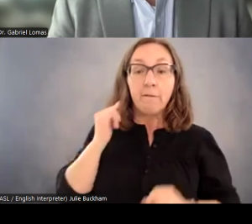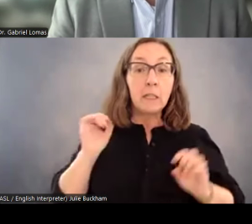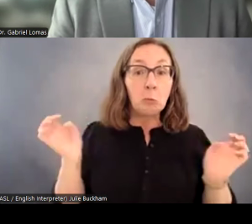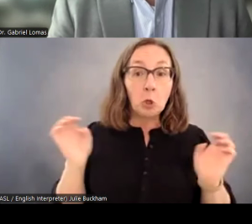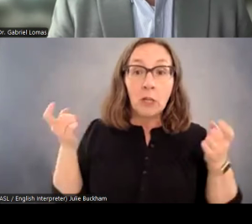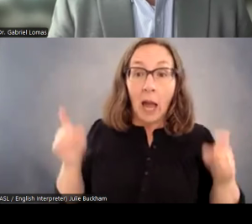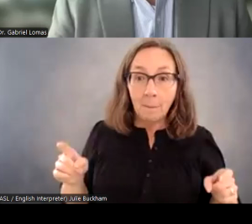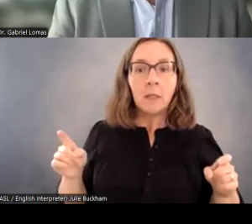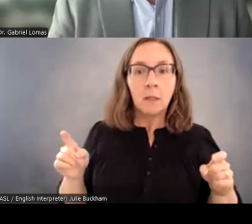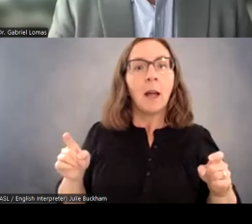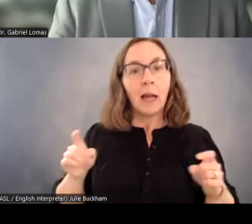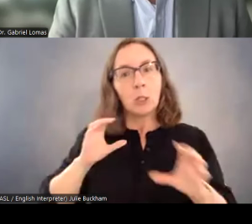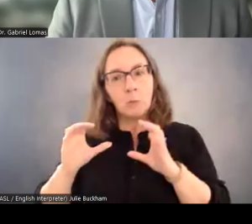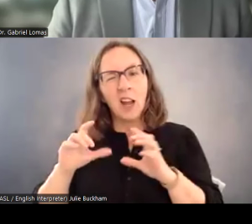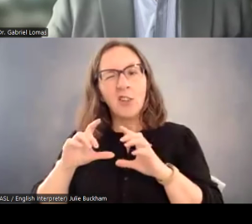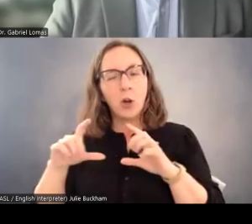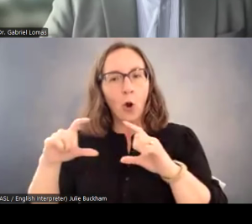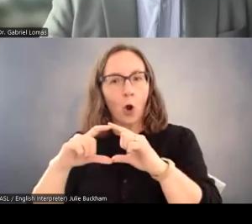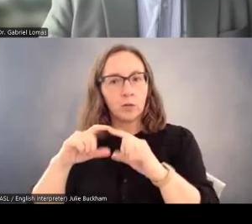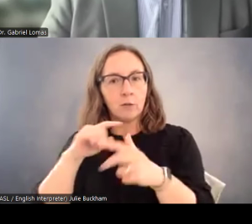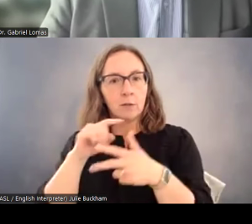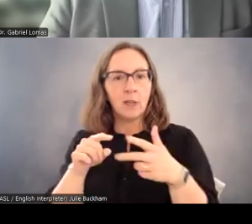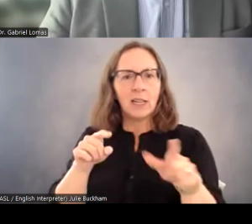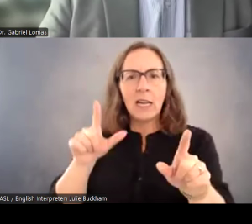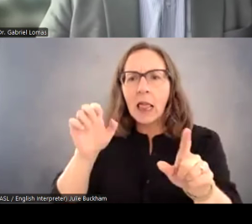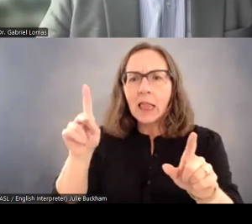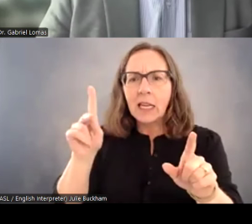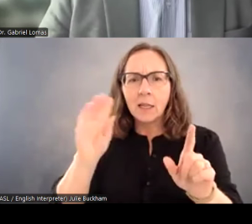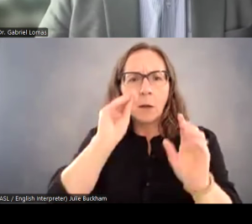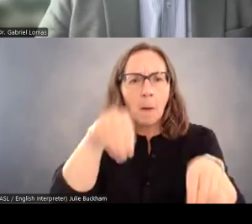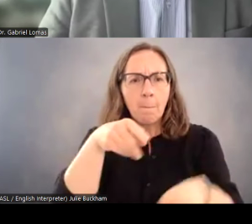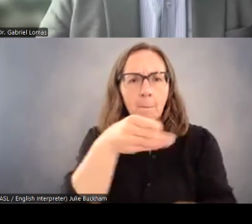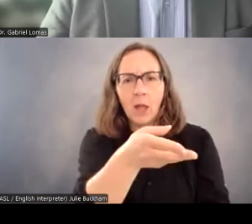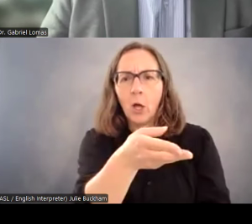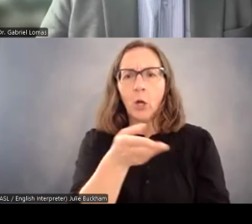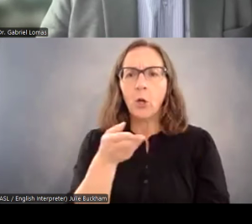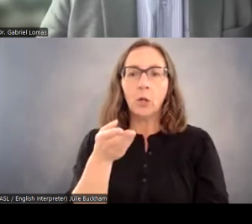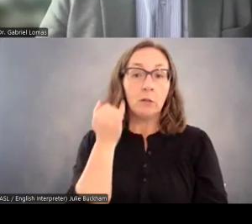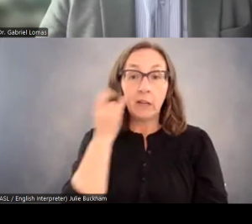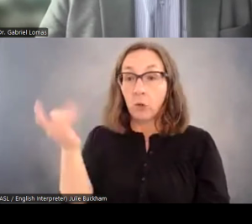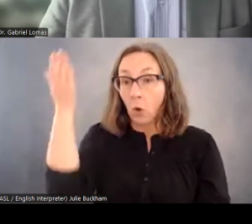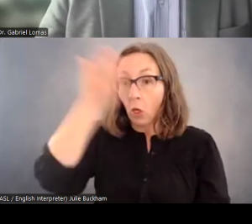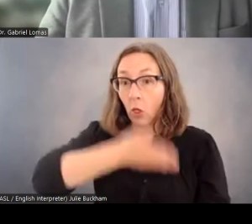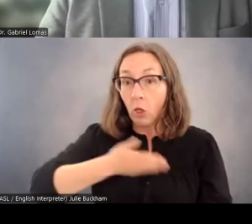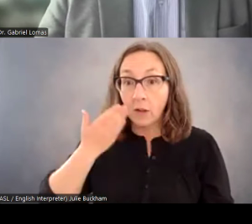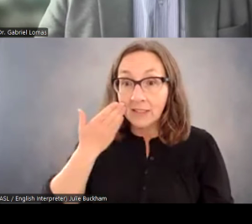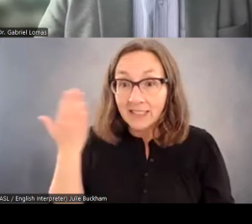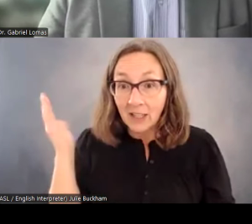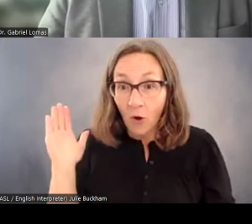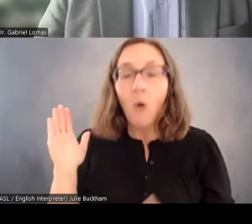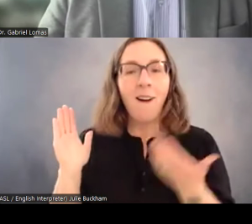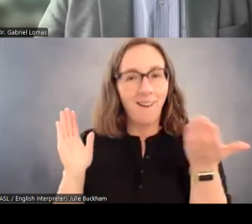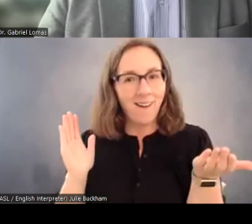and a communication card. I put the link down below as well, so that if you aren't aware that Kentucky offers this, you